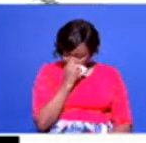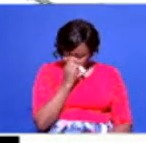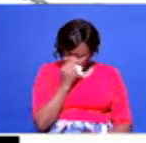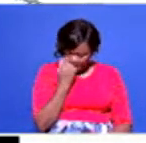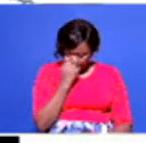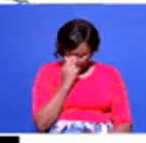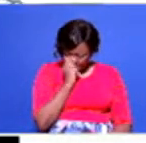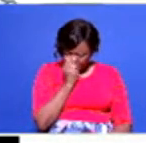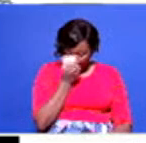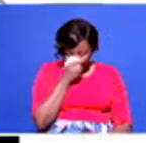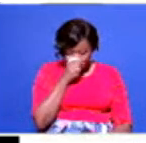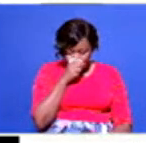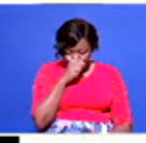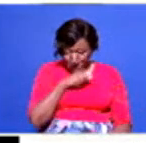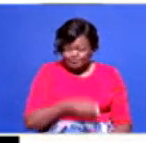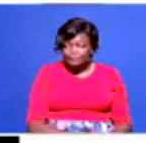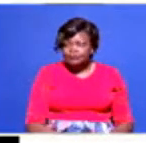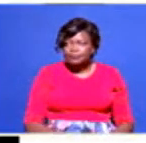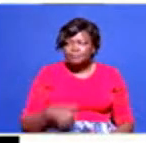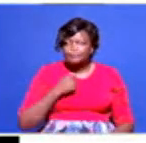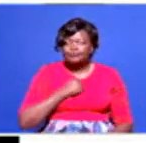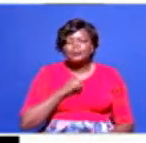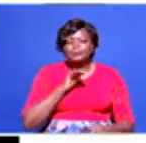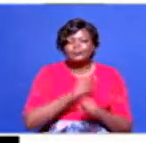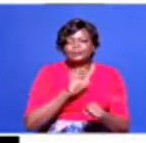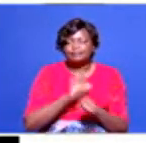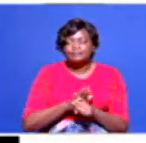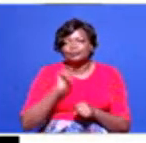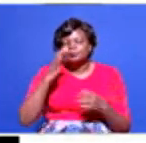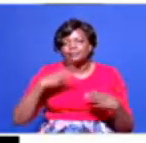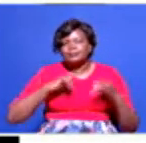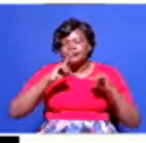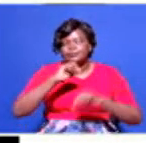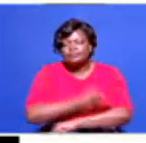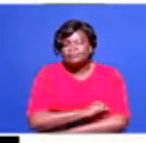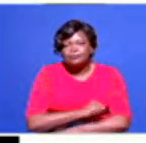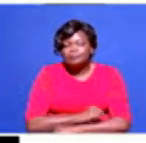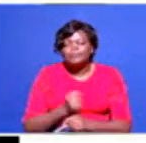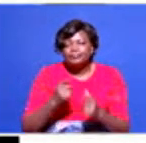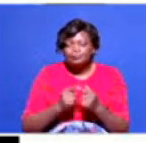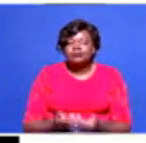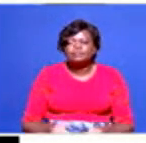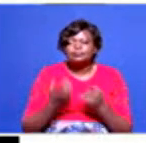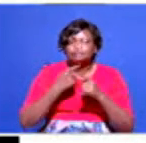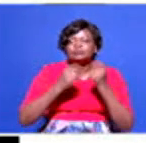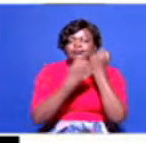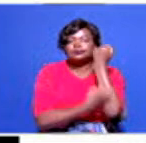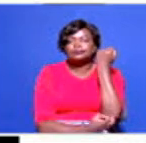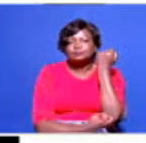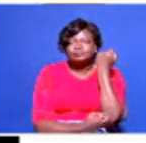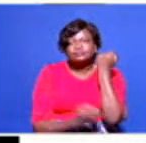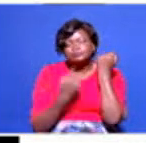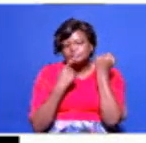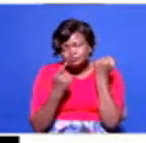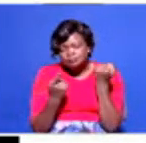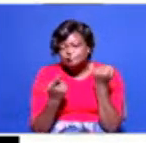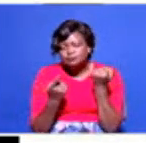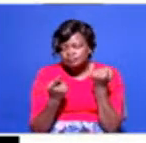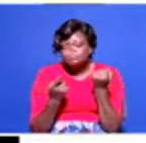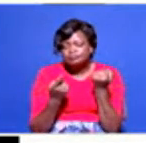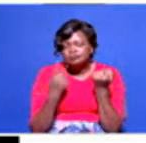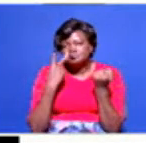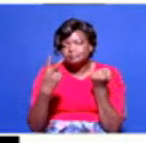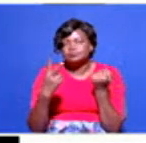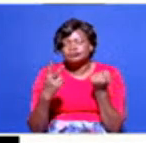Nick, millions of Kenyans attended school, were lifted from poverty, saw a tarmac road,